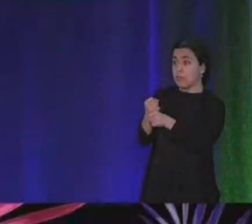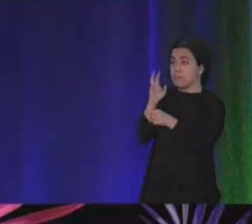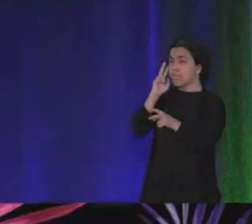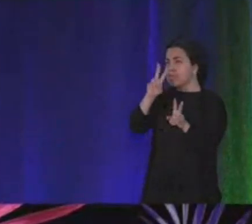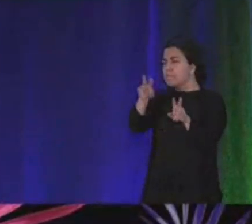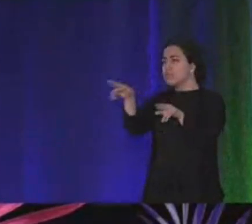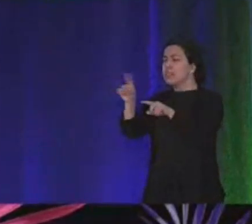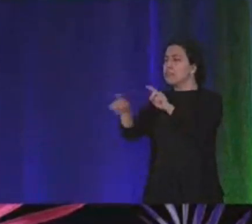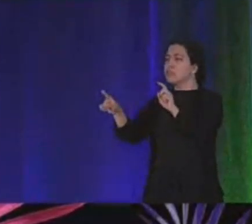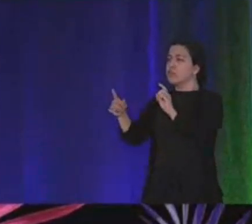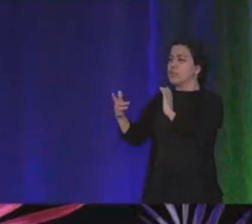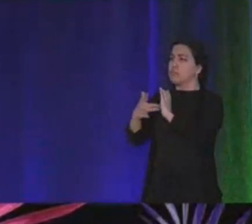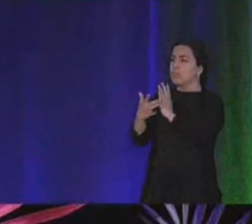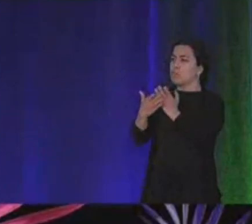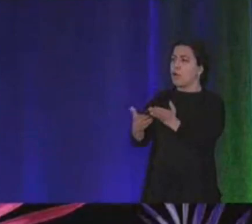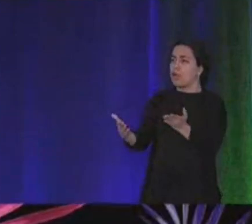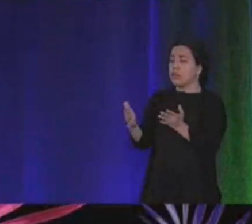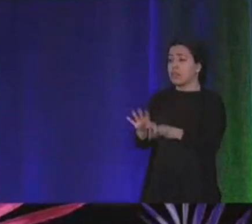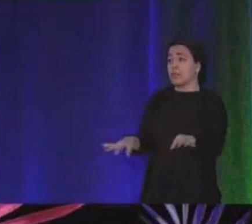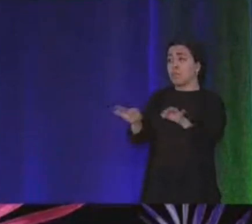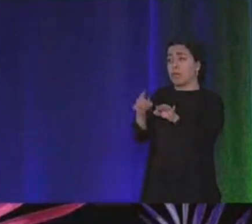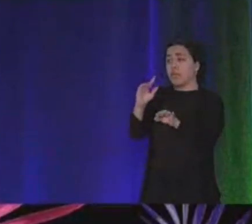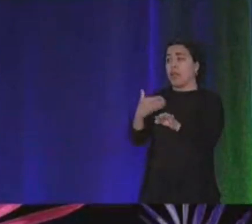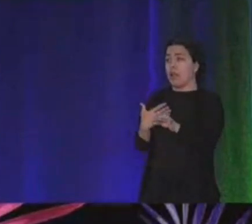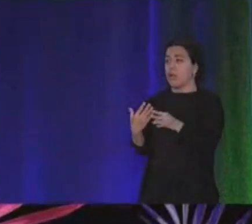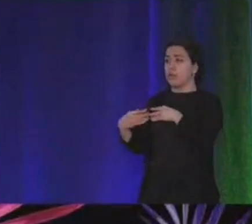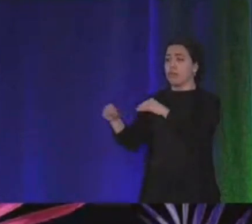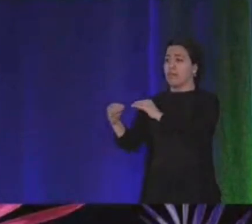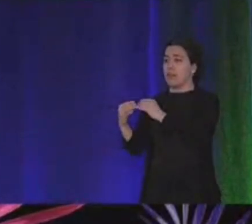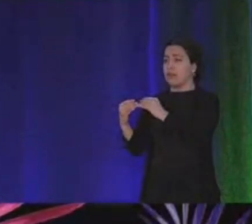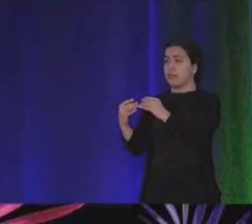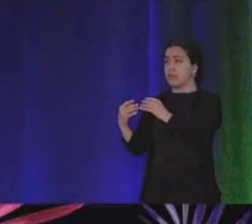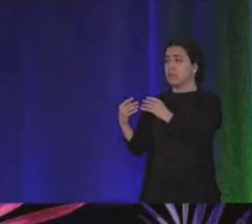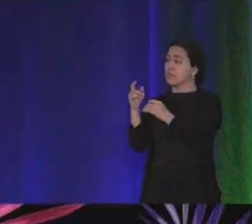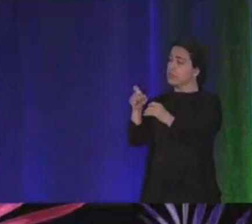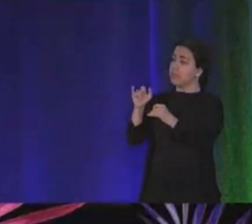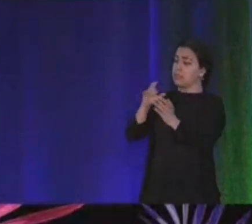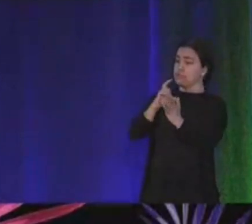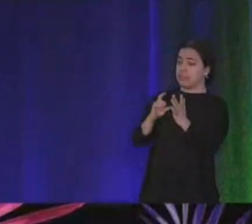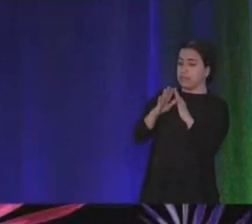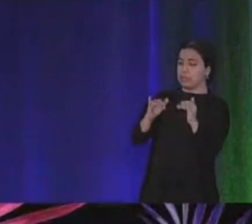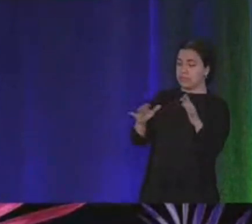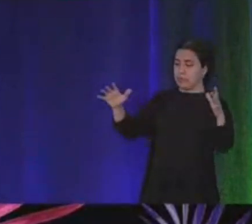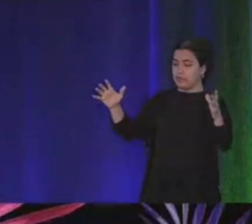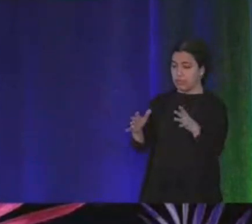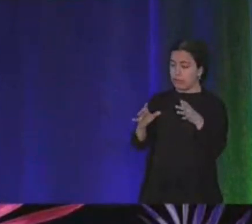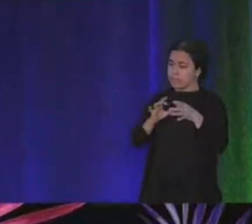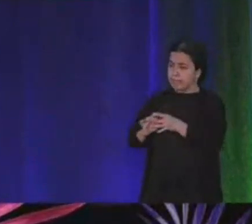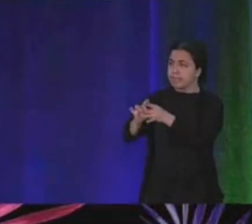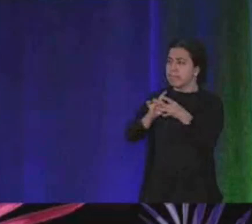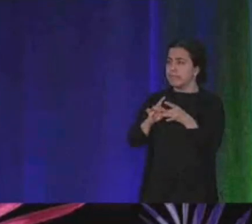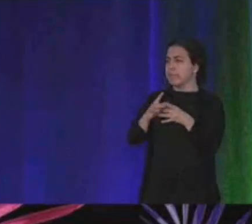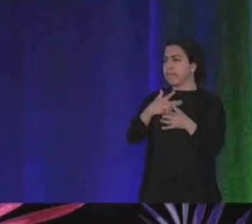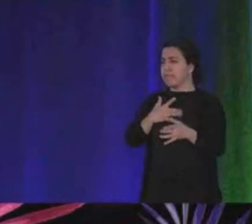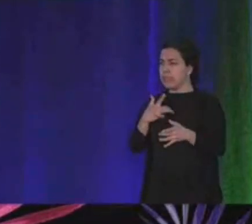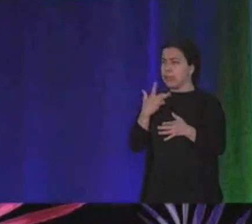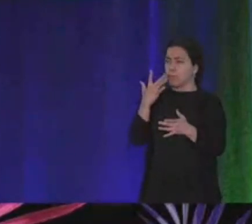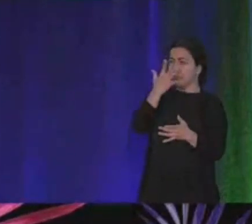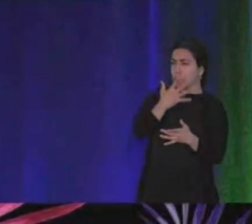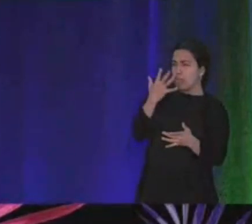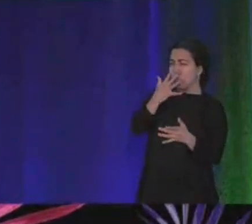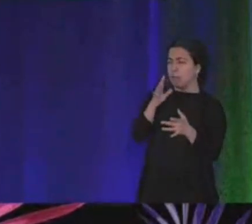products are brought into like a product line. So we needed the design system to kind of put them together and give it the unified feel and the look to it. Got